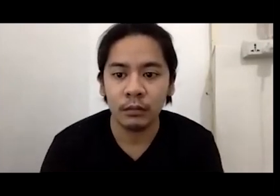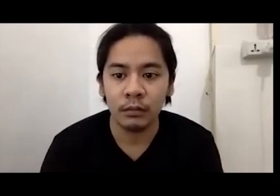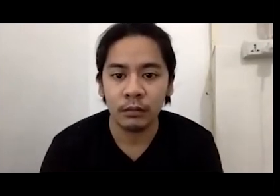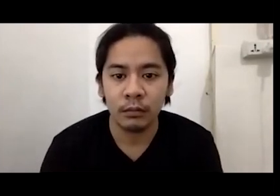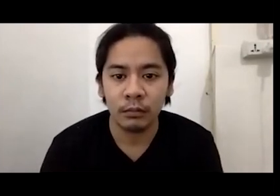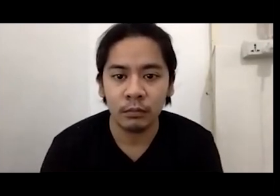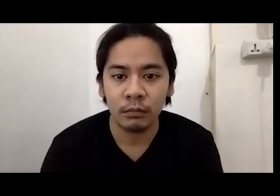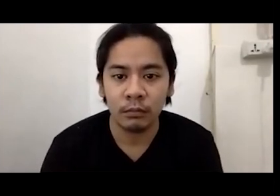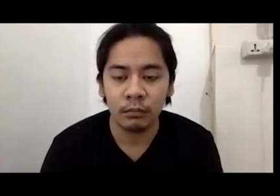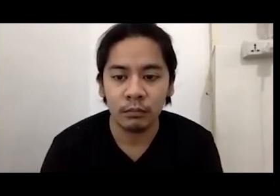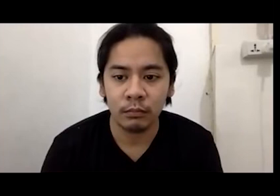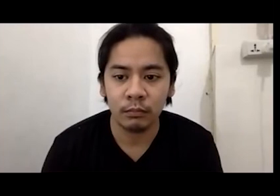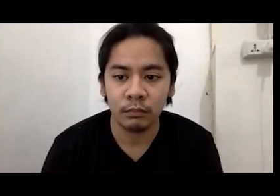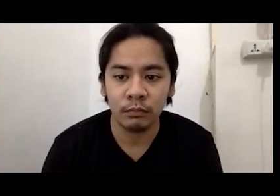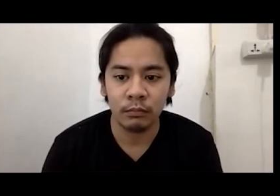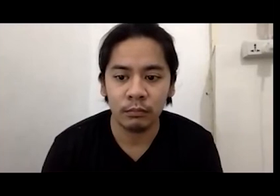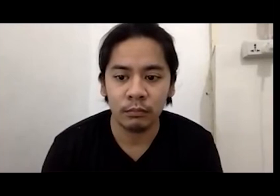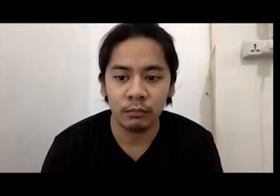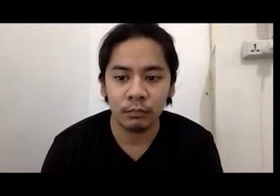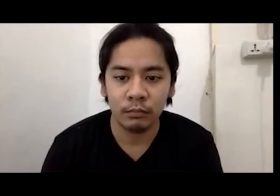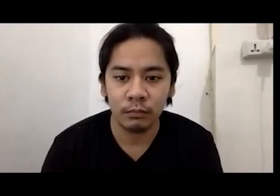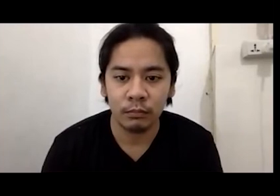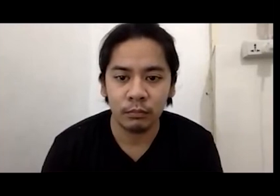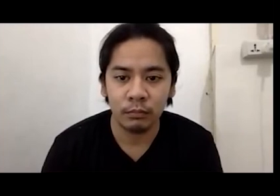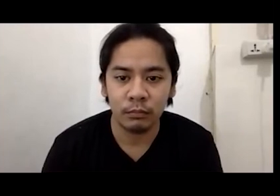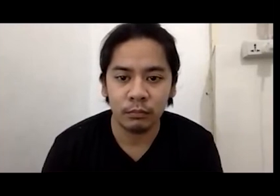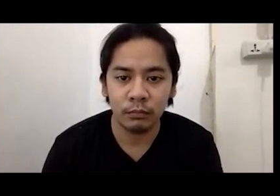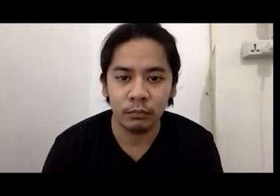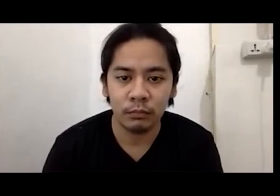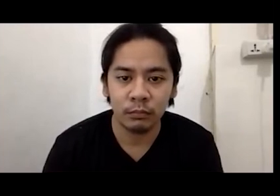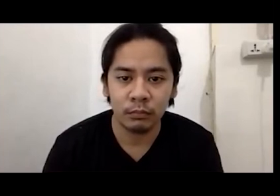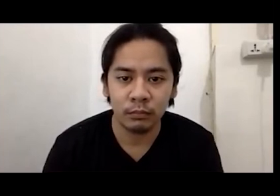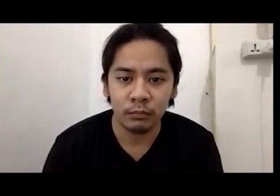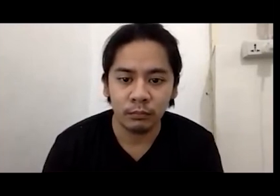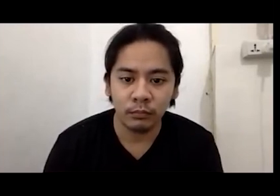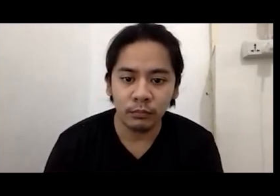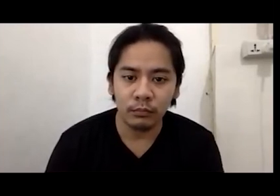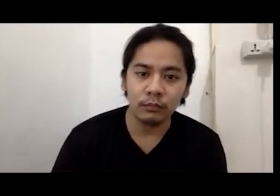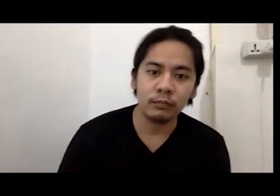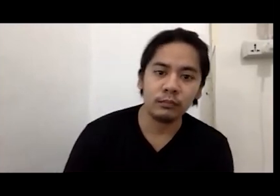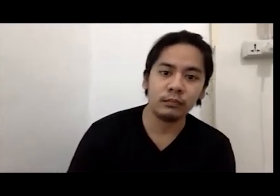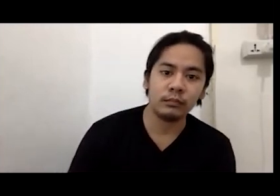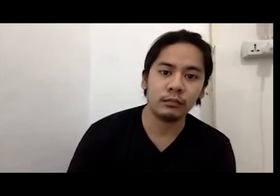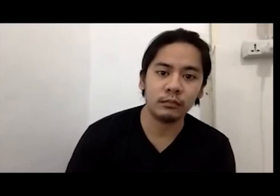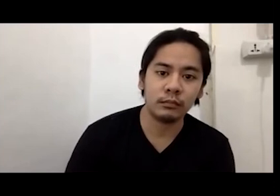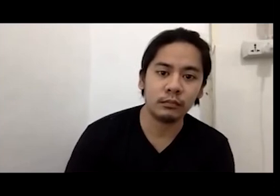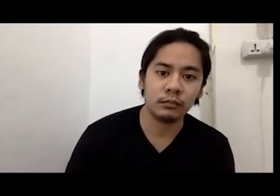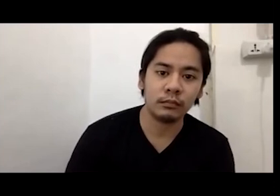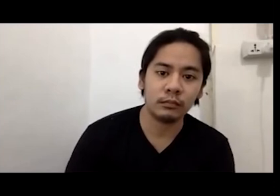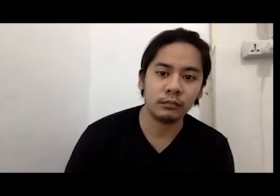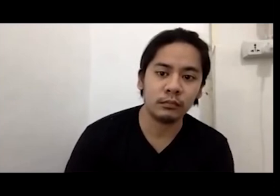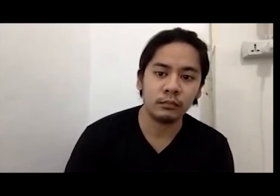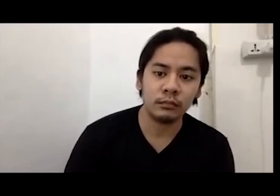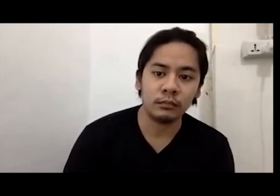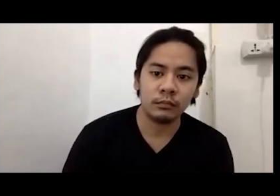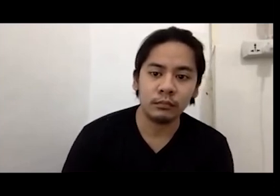we associated how many to an object. So that's where the misunderstandings come from. So we were just relating it to